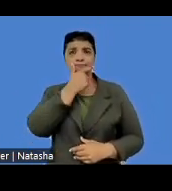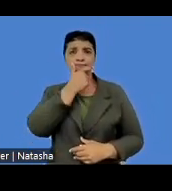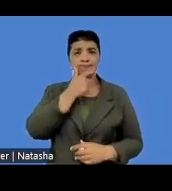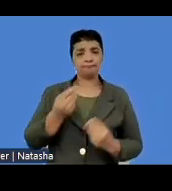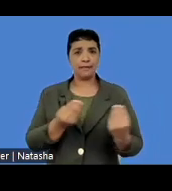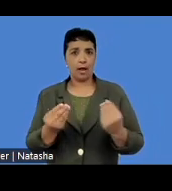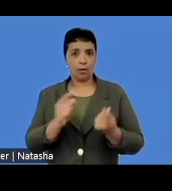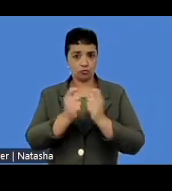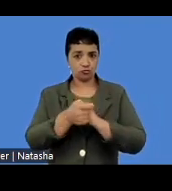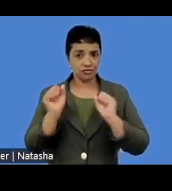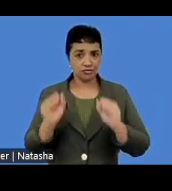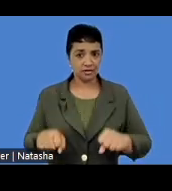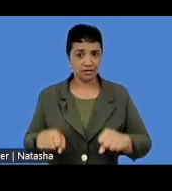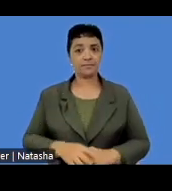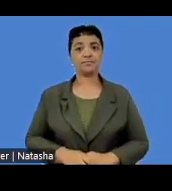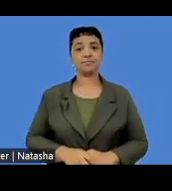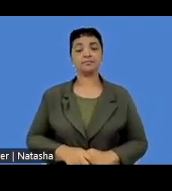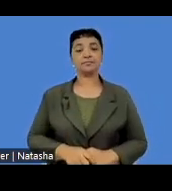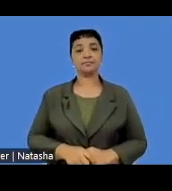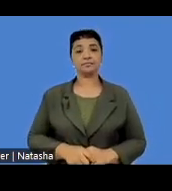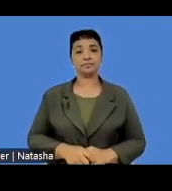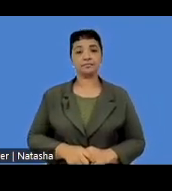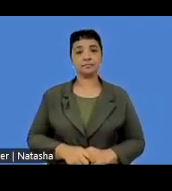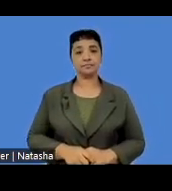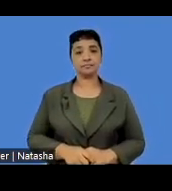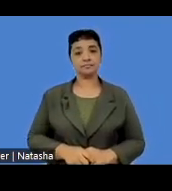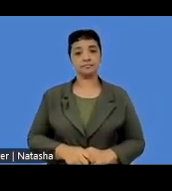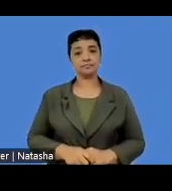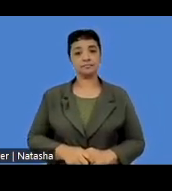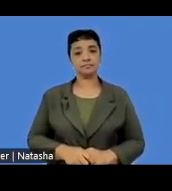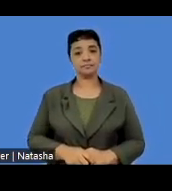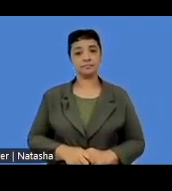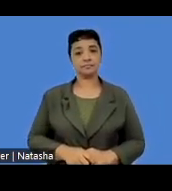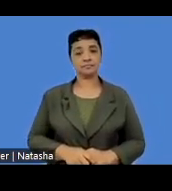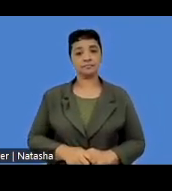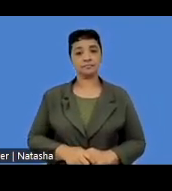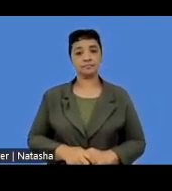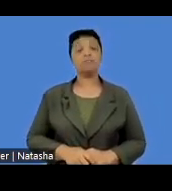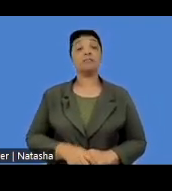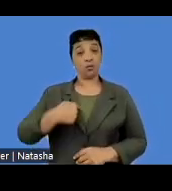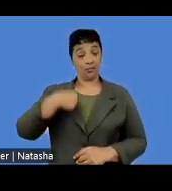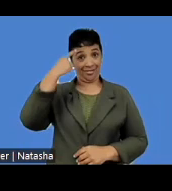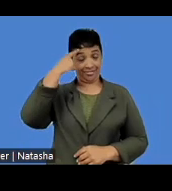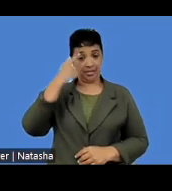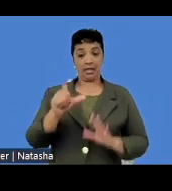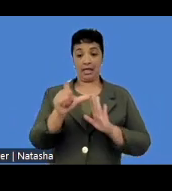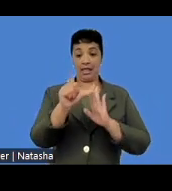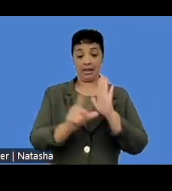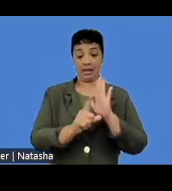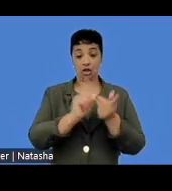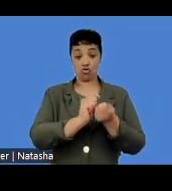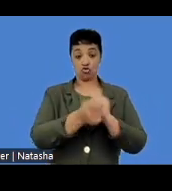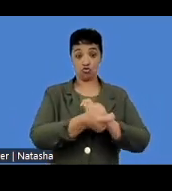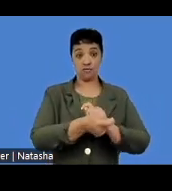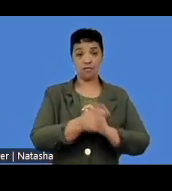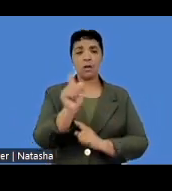all activities for not legal DI reform, but for DI reform in fact, all